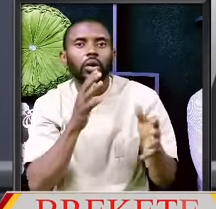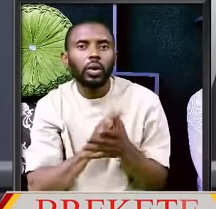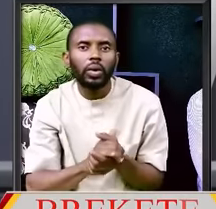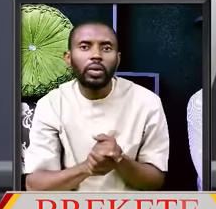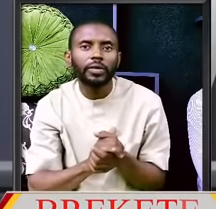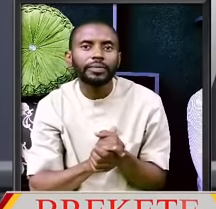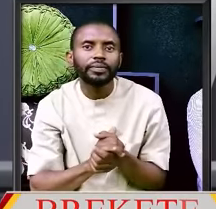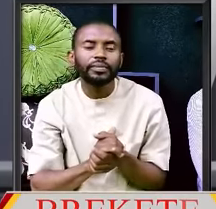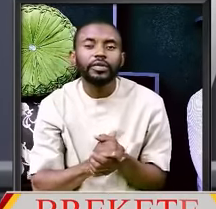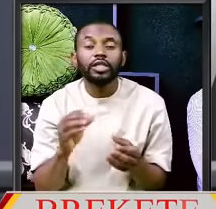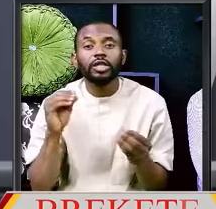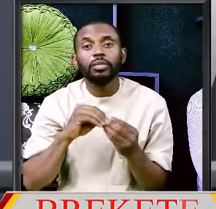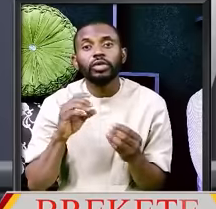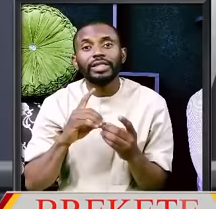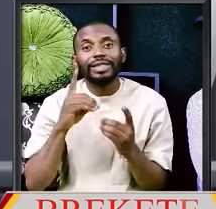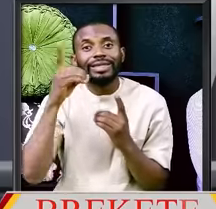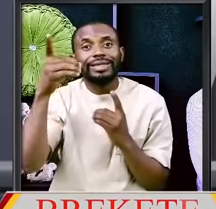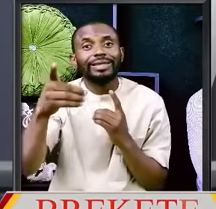the more the money. And I'm ready.